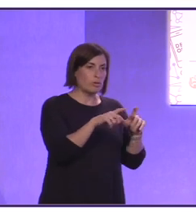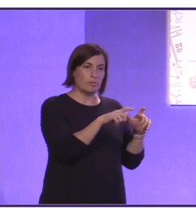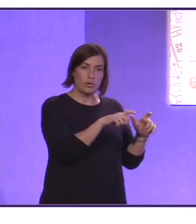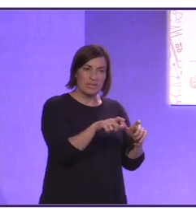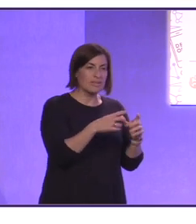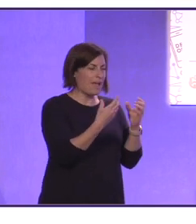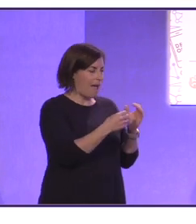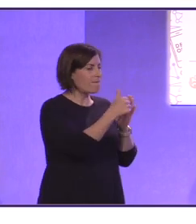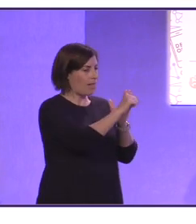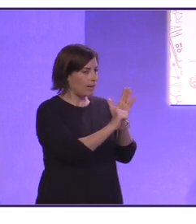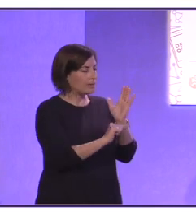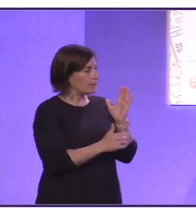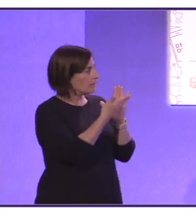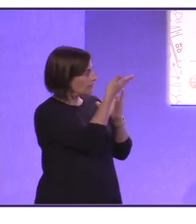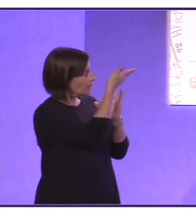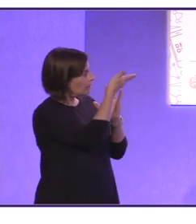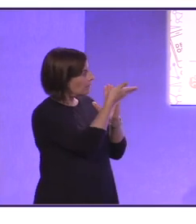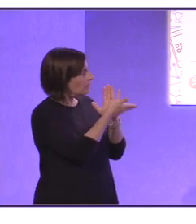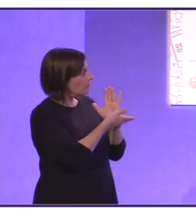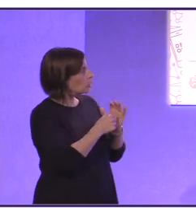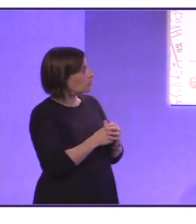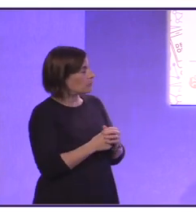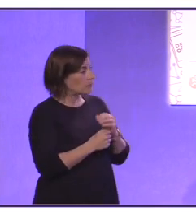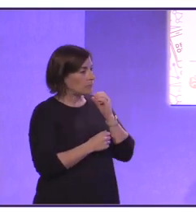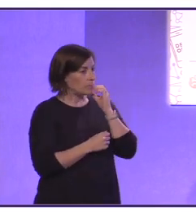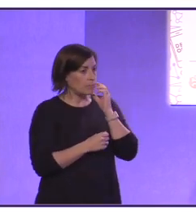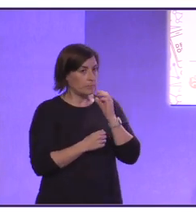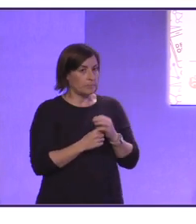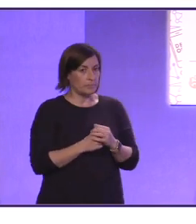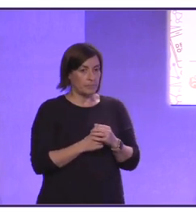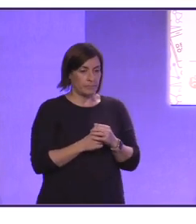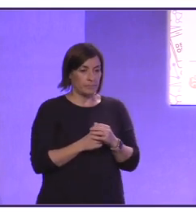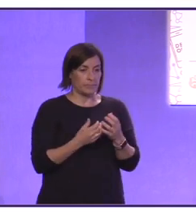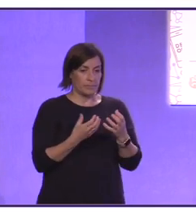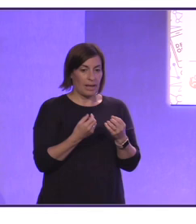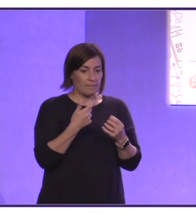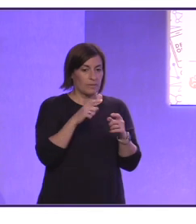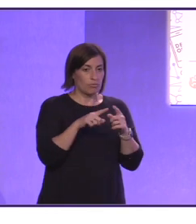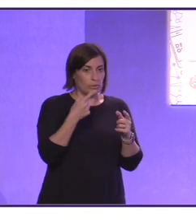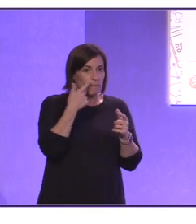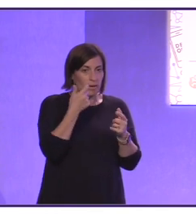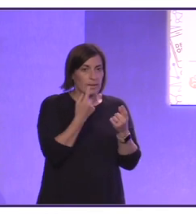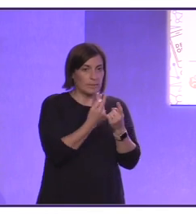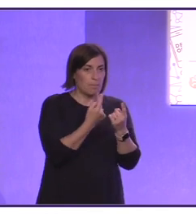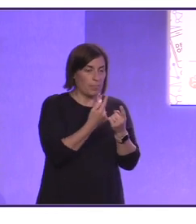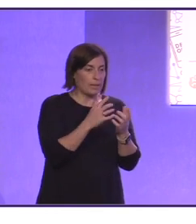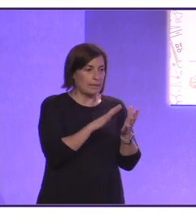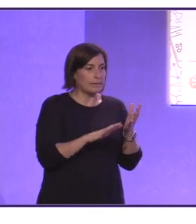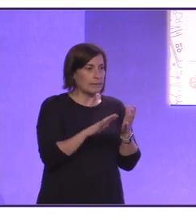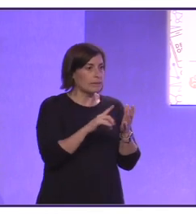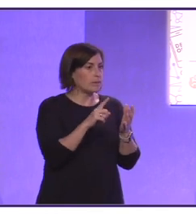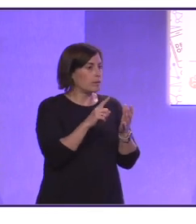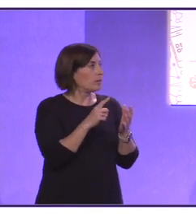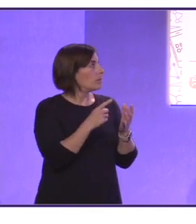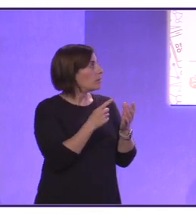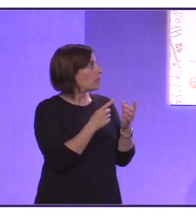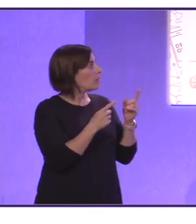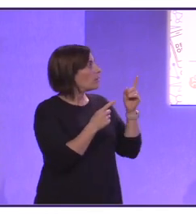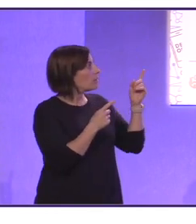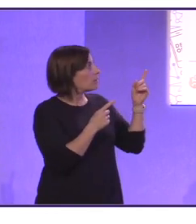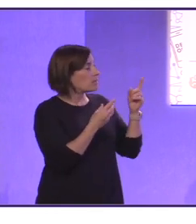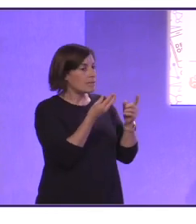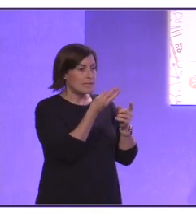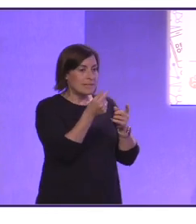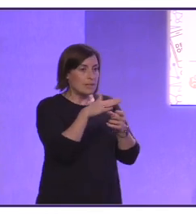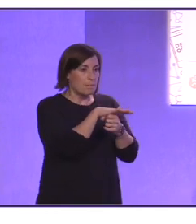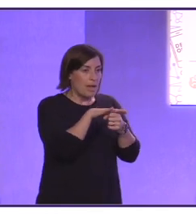leaders, the list goes on. And in all of these things, we're trying to find something. It hides in a bunch of different areas too, and these are all